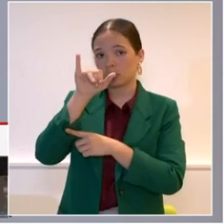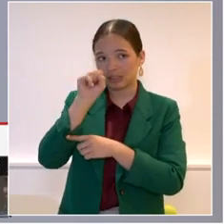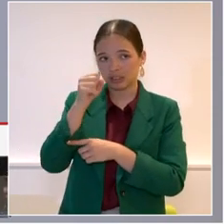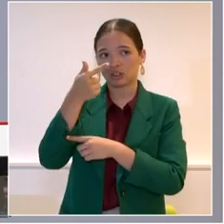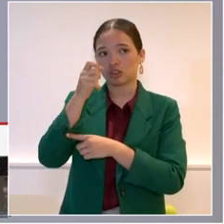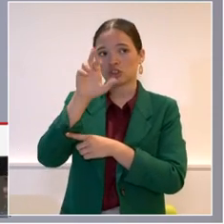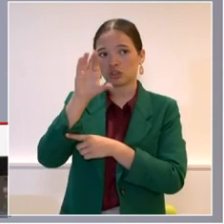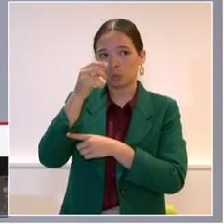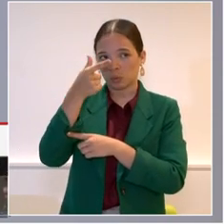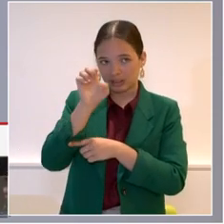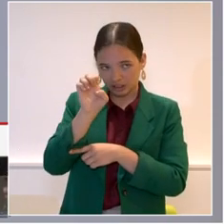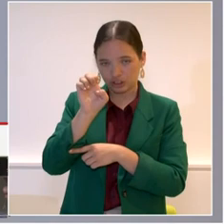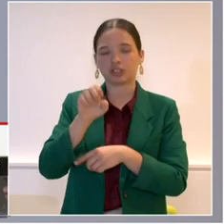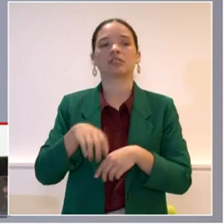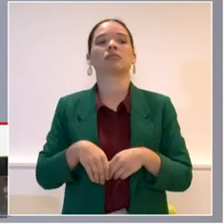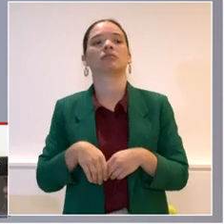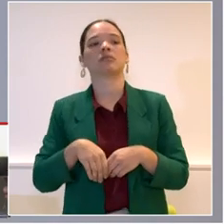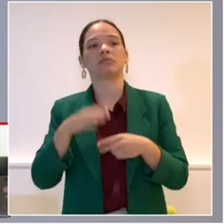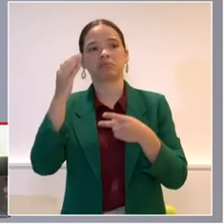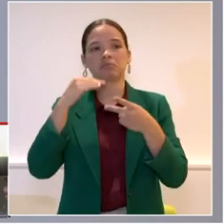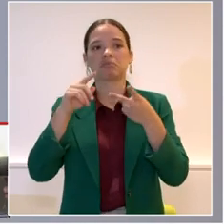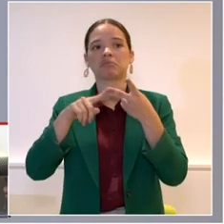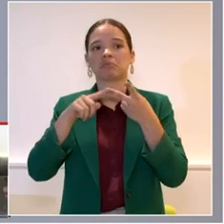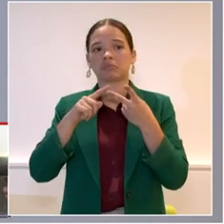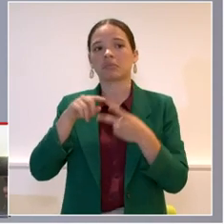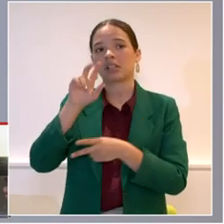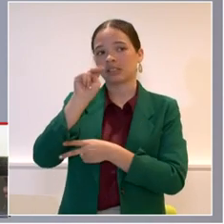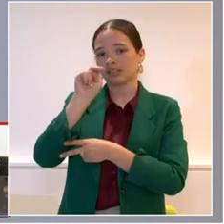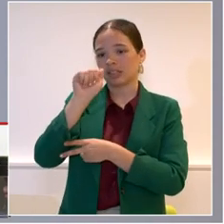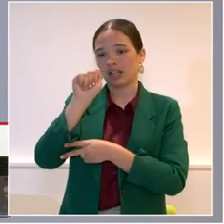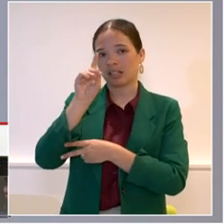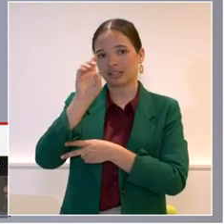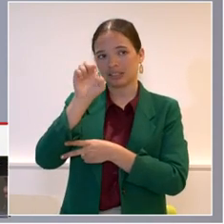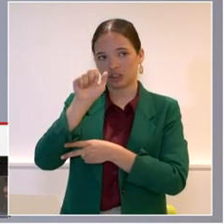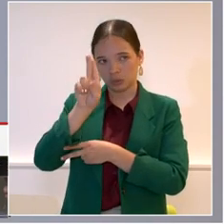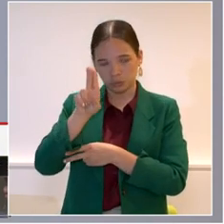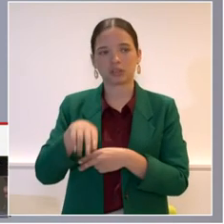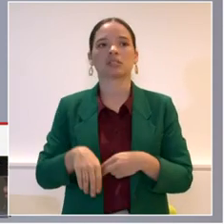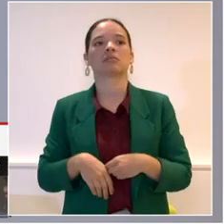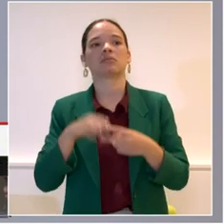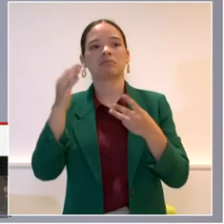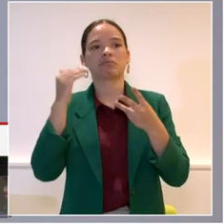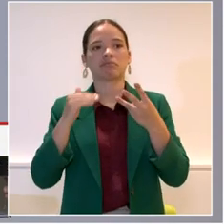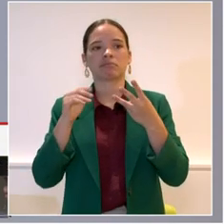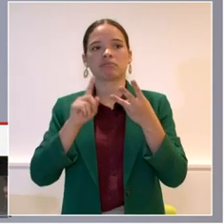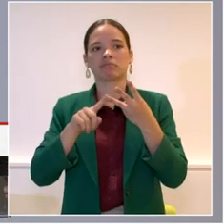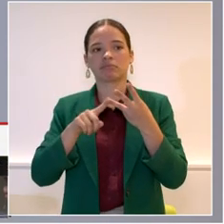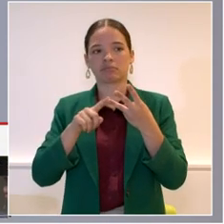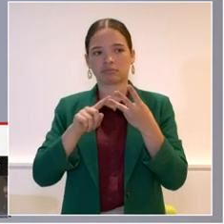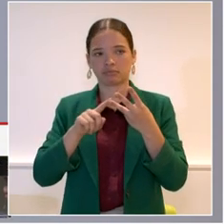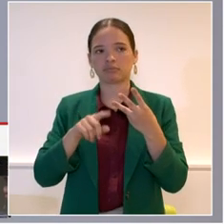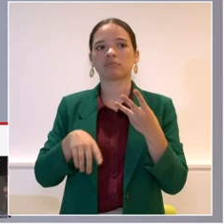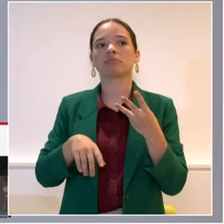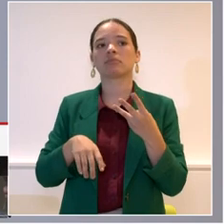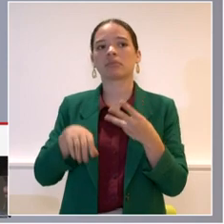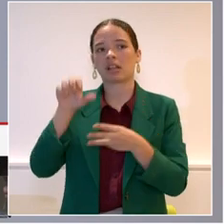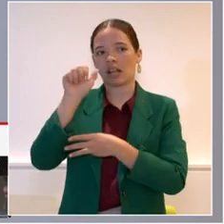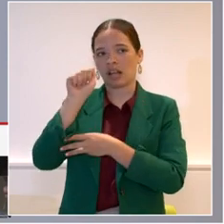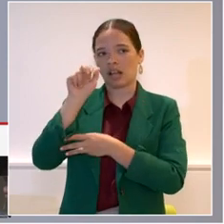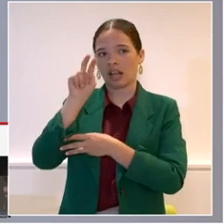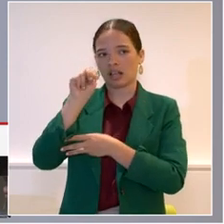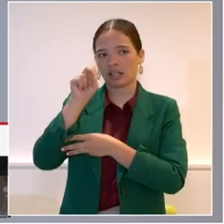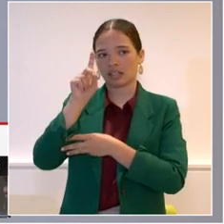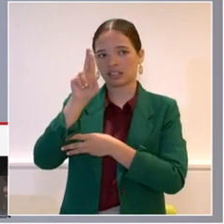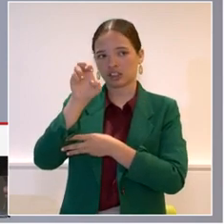Nadeau, followed by Director Zeilinger and Director Keith Anderson, who will tell us all about this beautiful